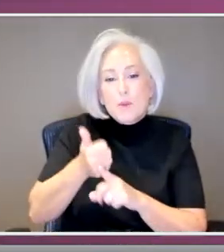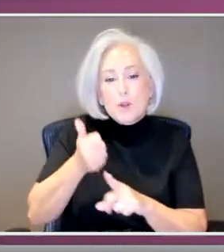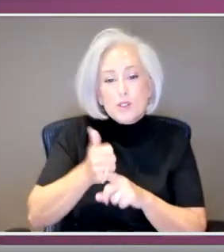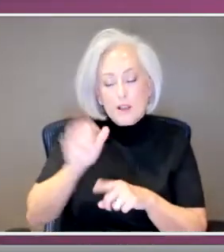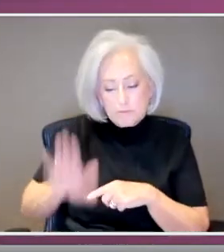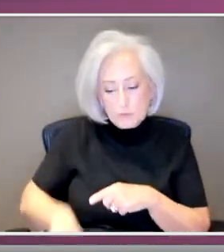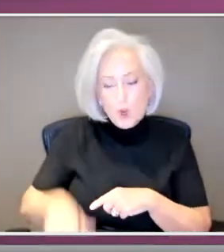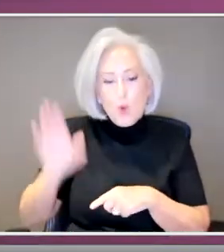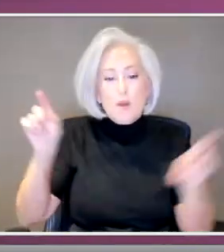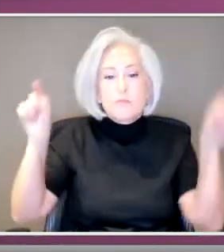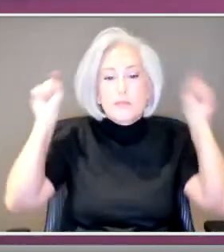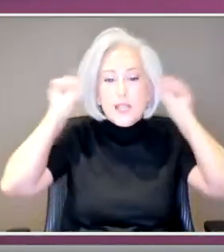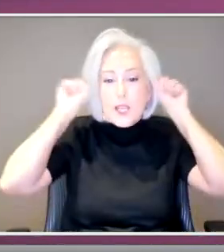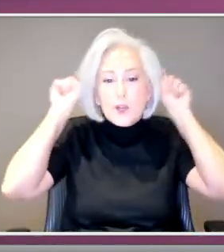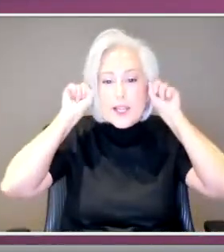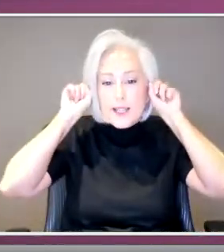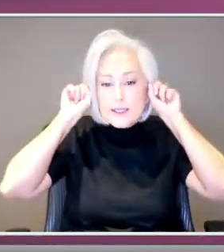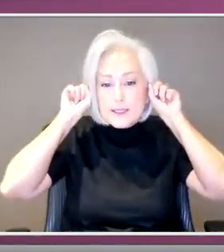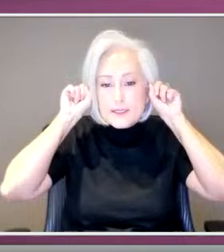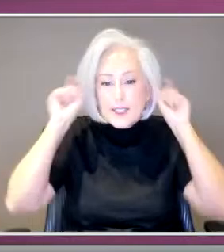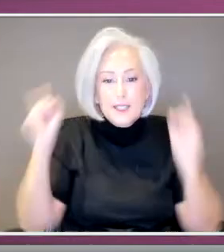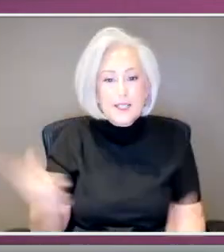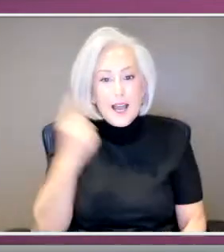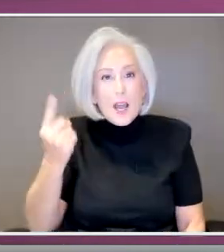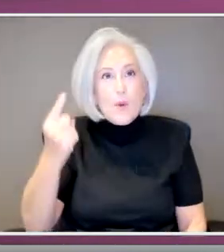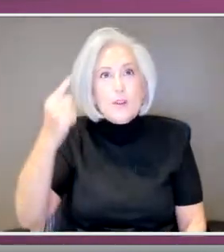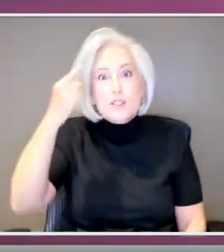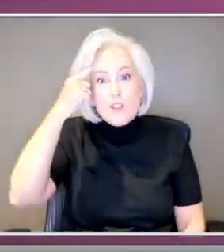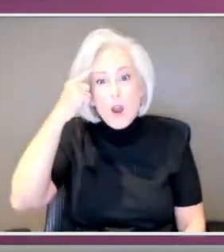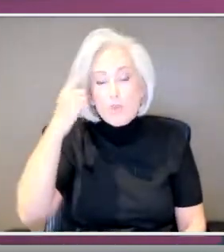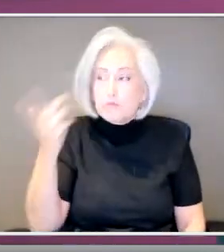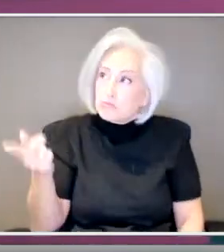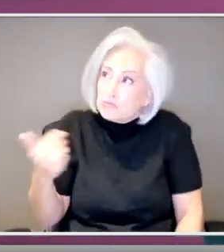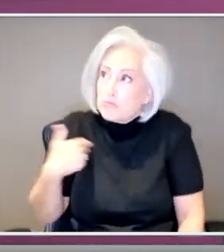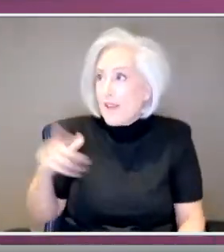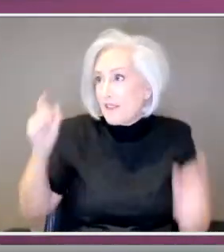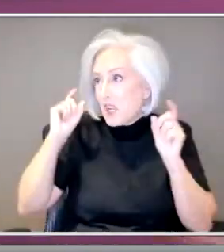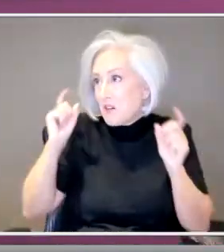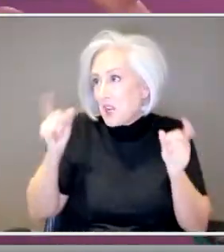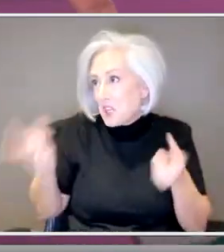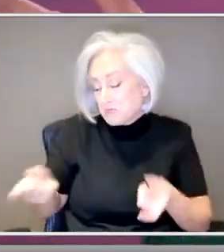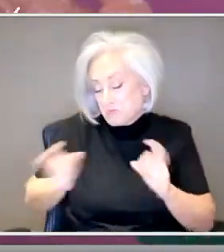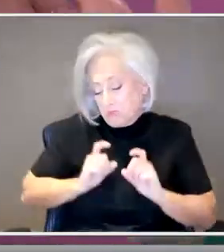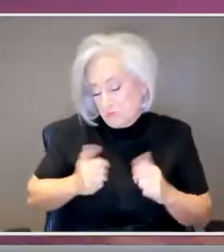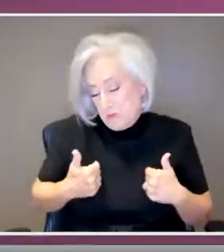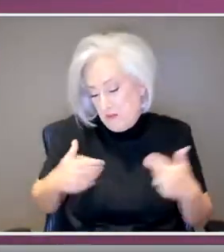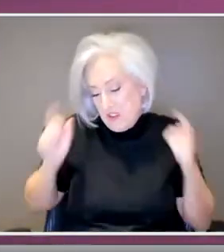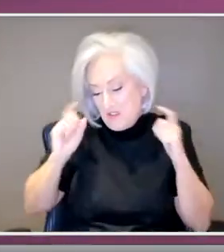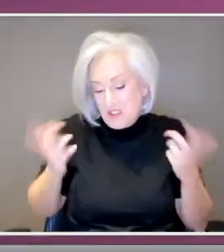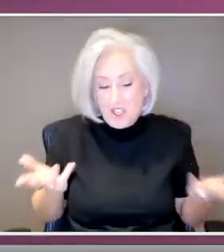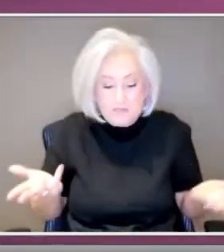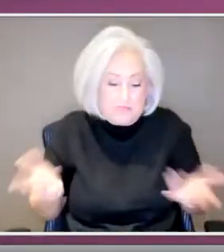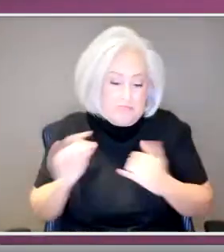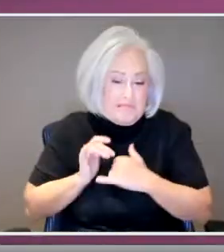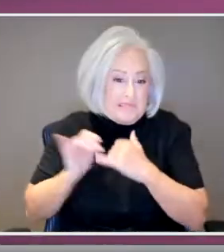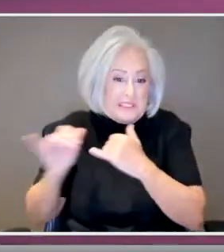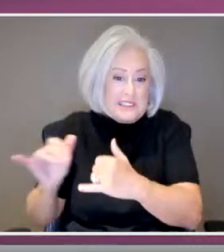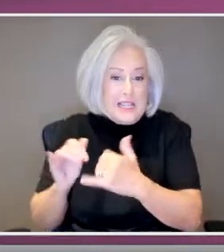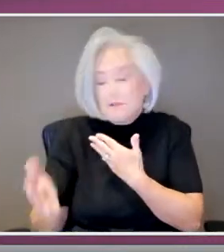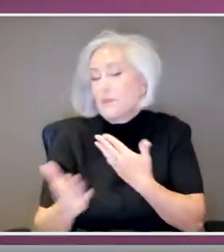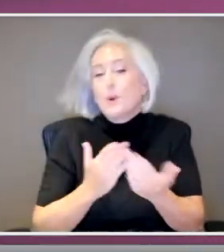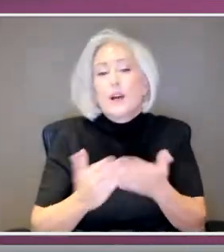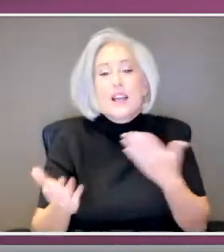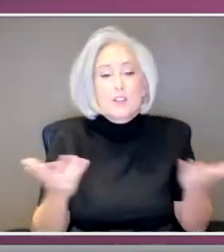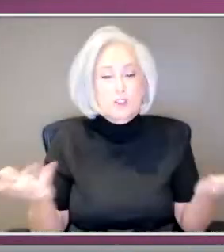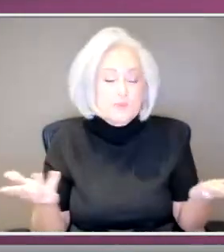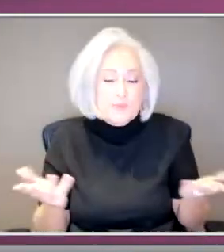And so I always just thought, she had hearing aids, that means that I had hearing aids. I got Right. that gene or whatever, and then, getting the Now